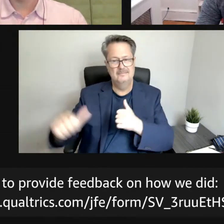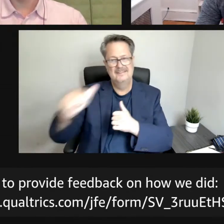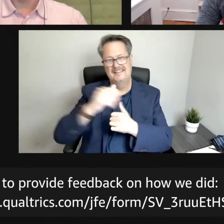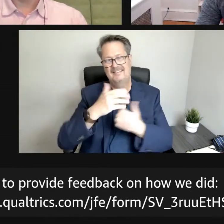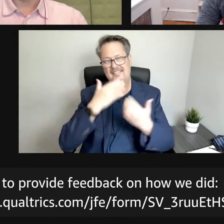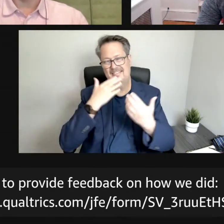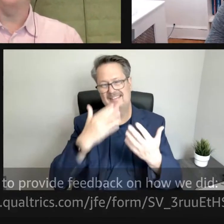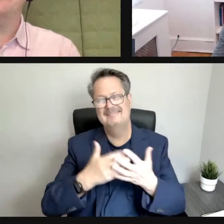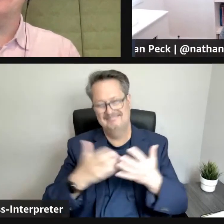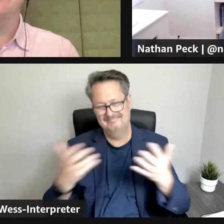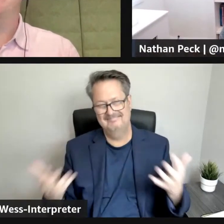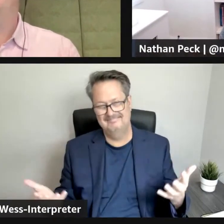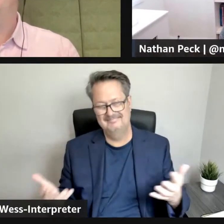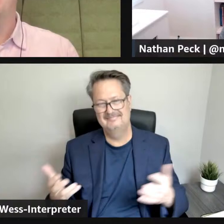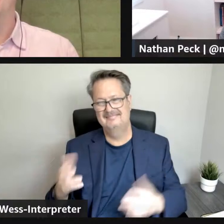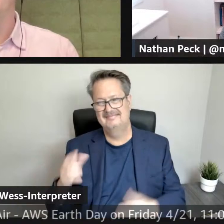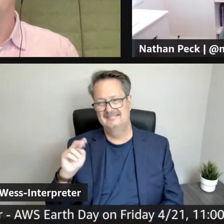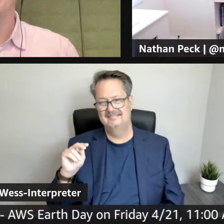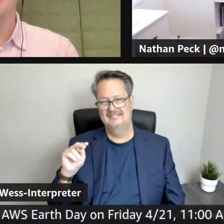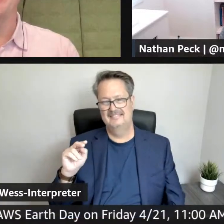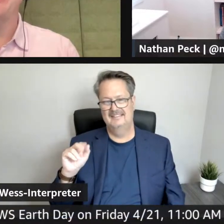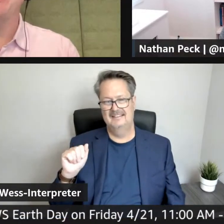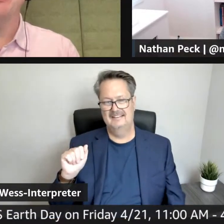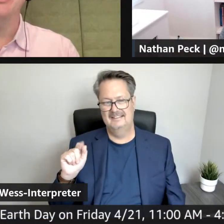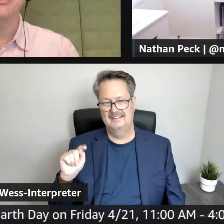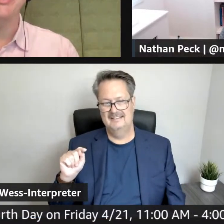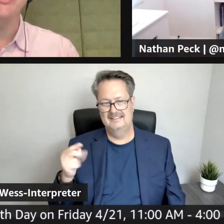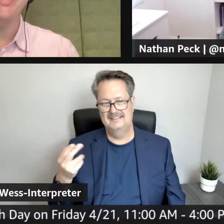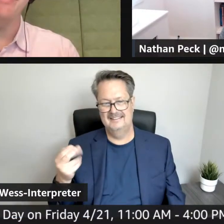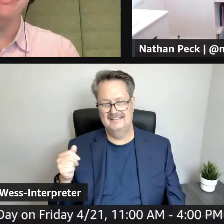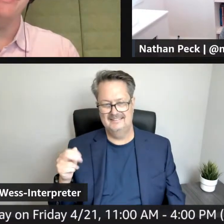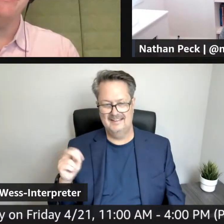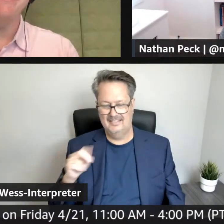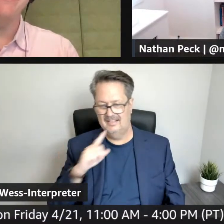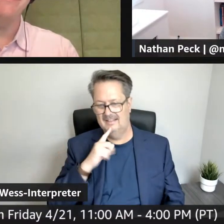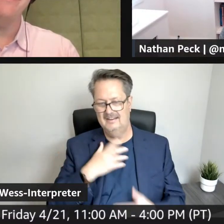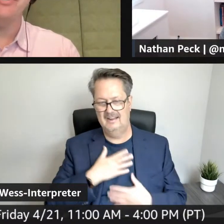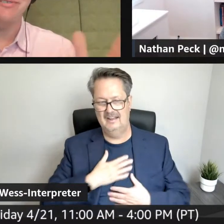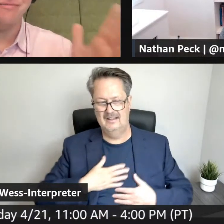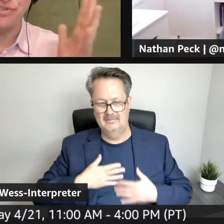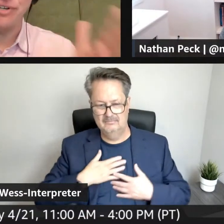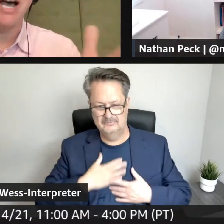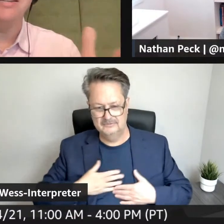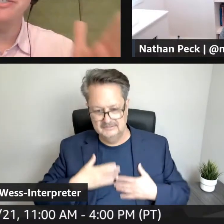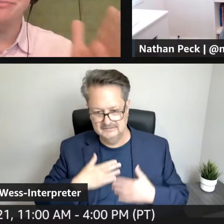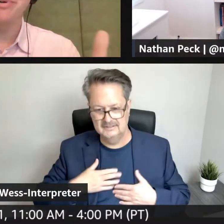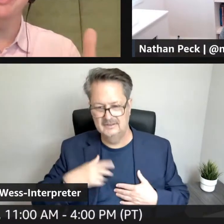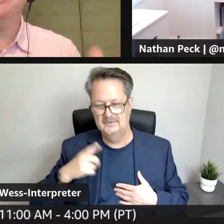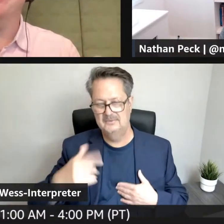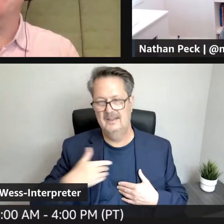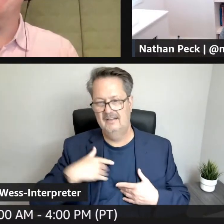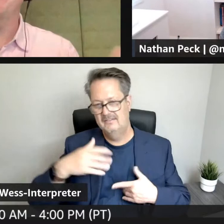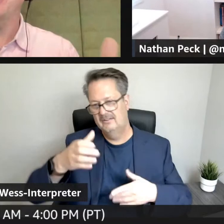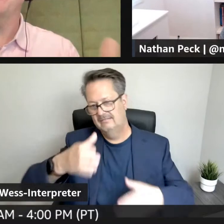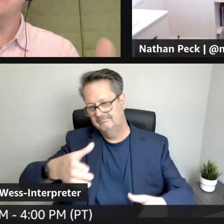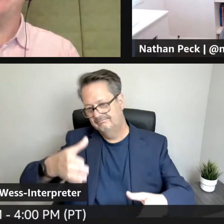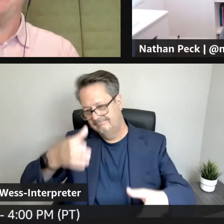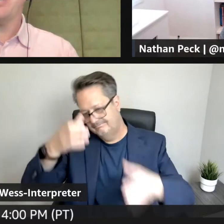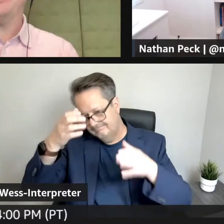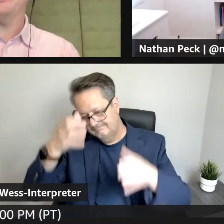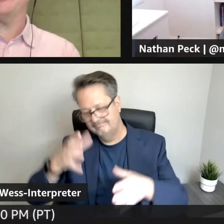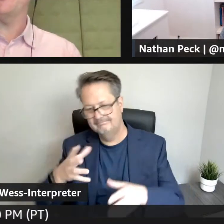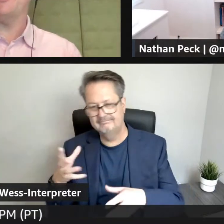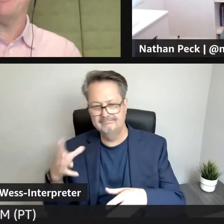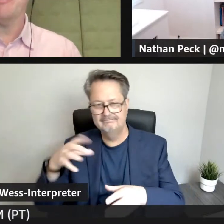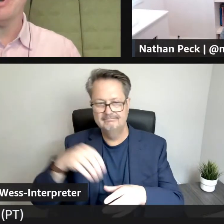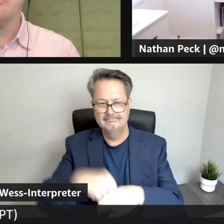much. Nathan, I really appreciate you having just your knowledge and presence and, on